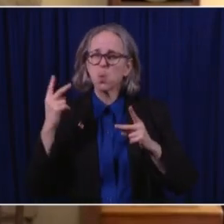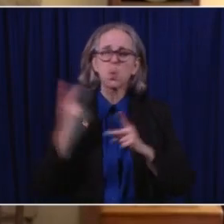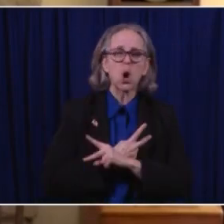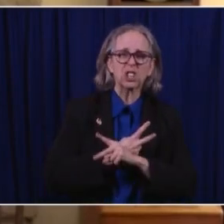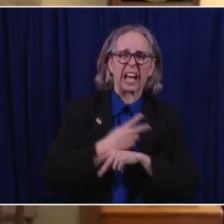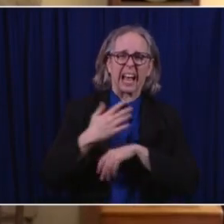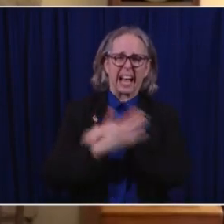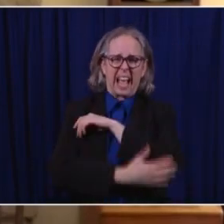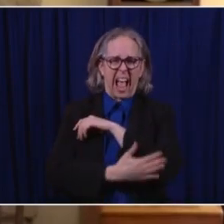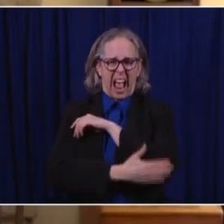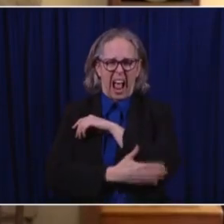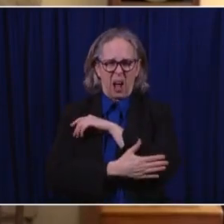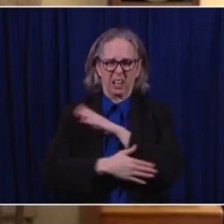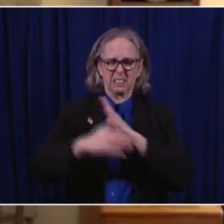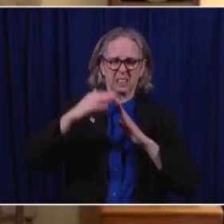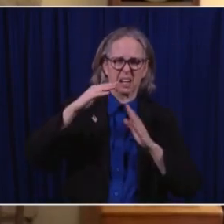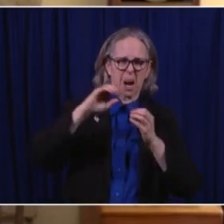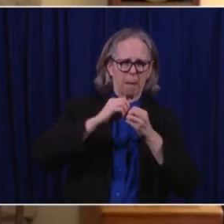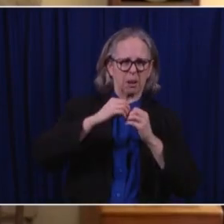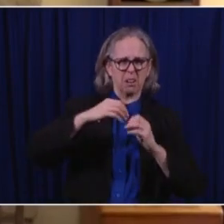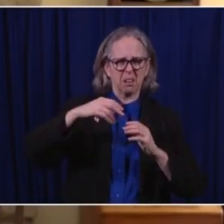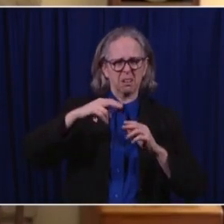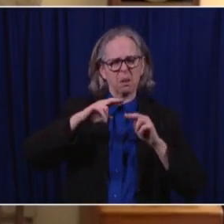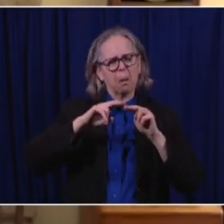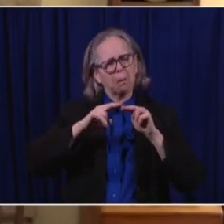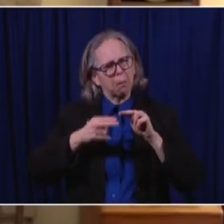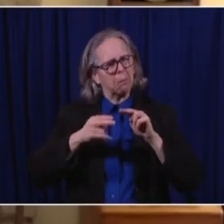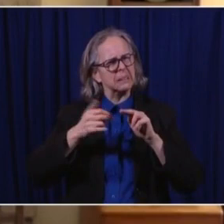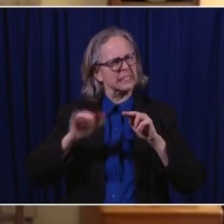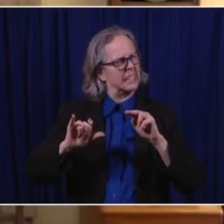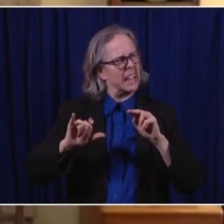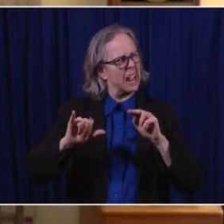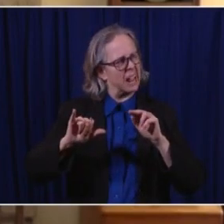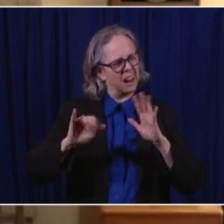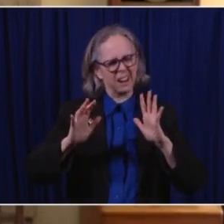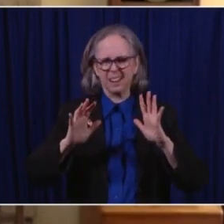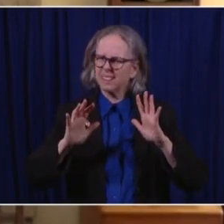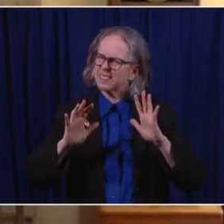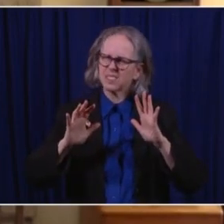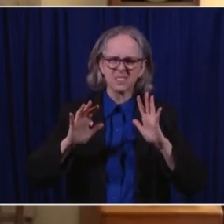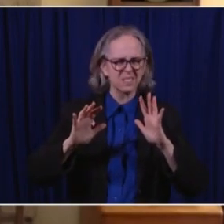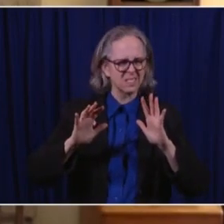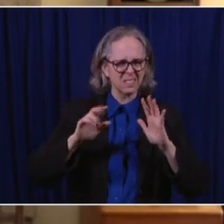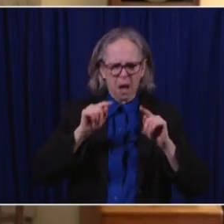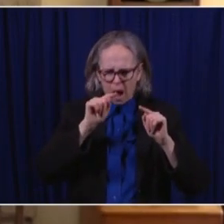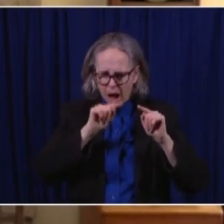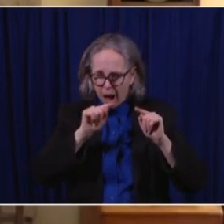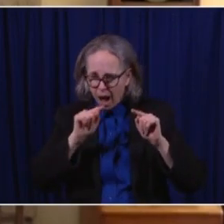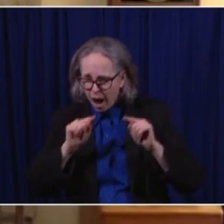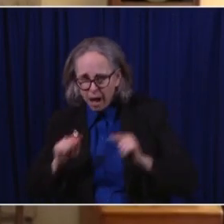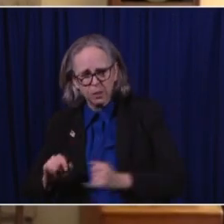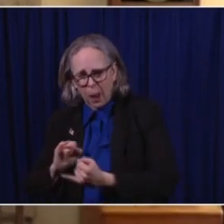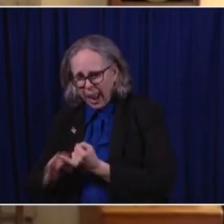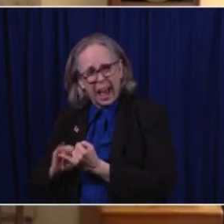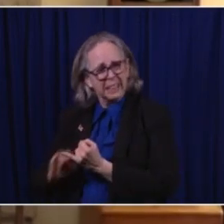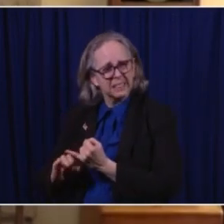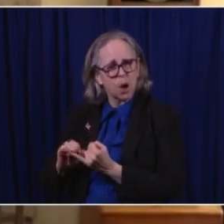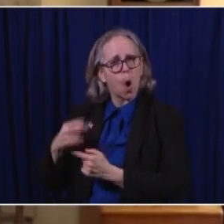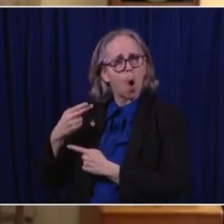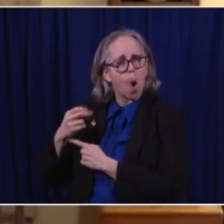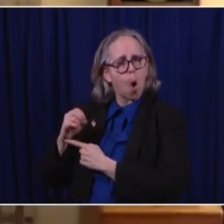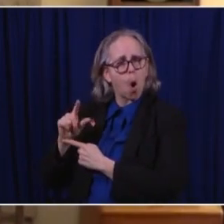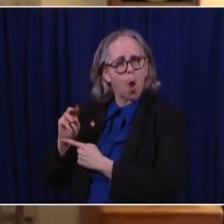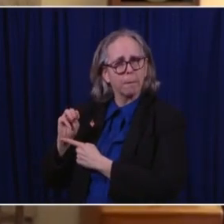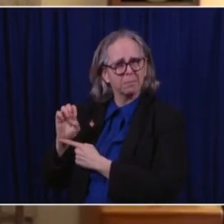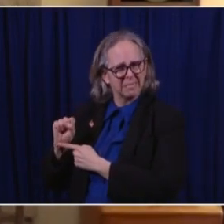have been in the past. So that is a good thing. I'm looking down here at the bottom. And Holmes County,